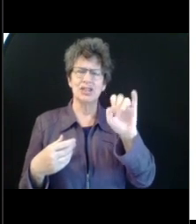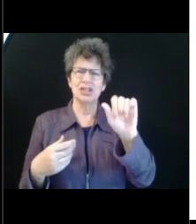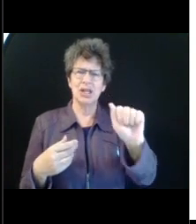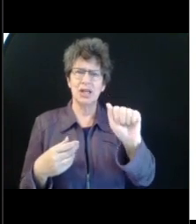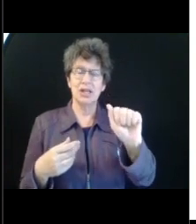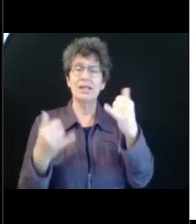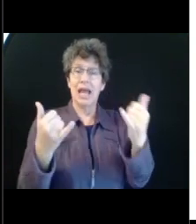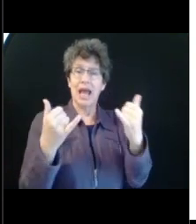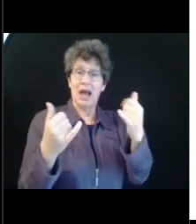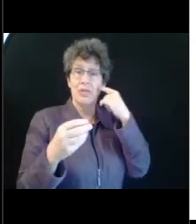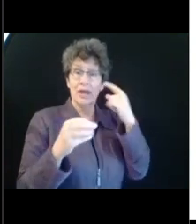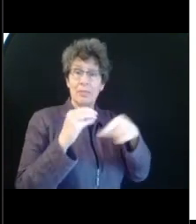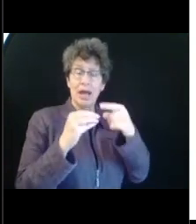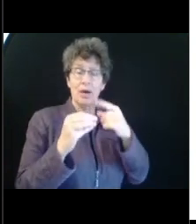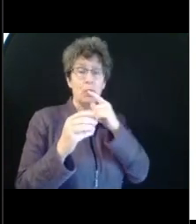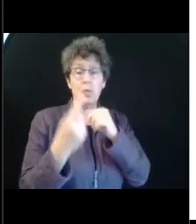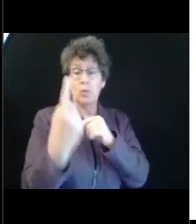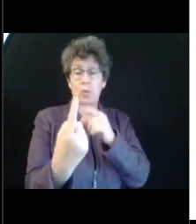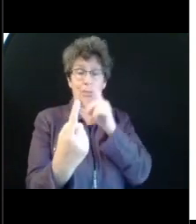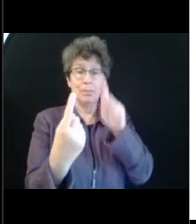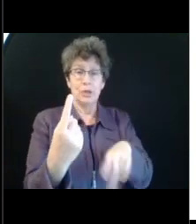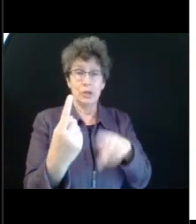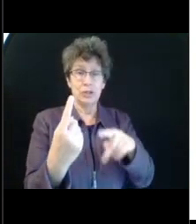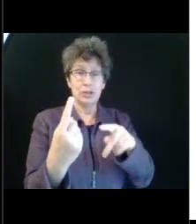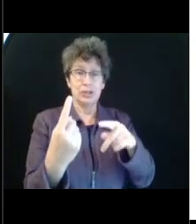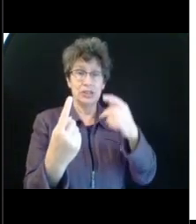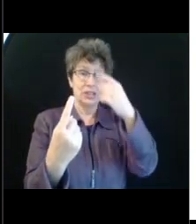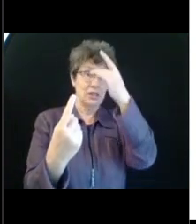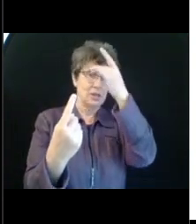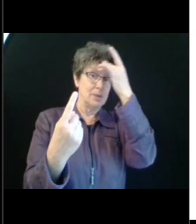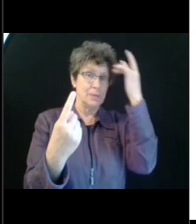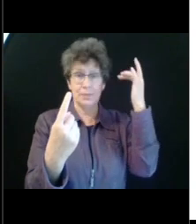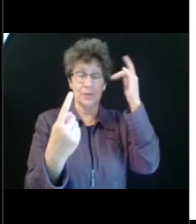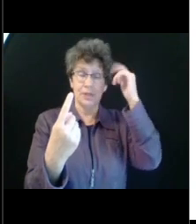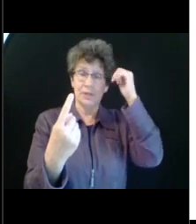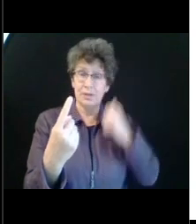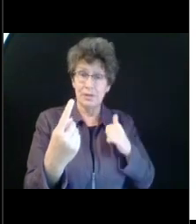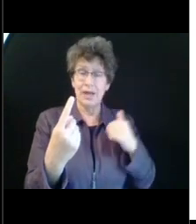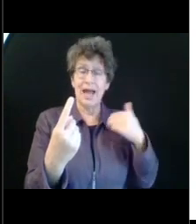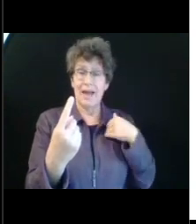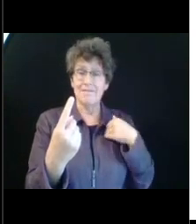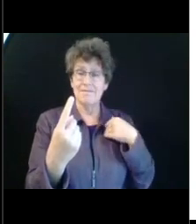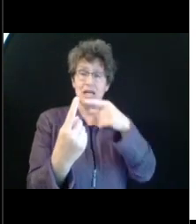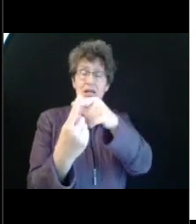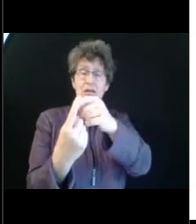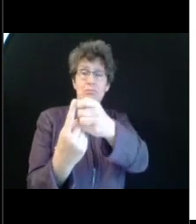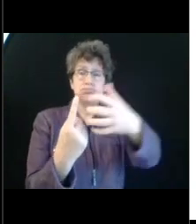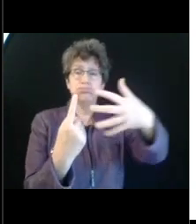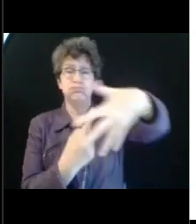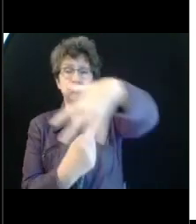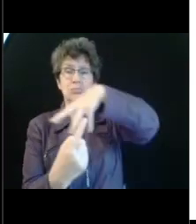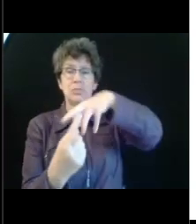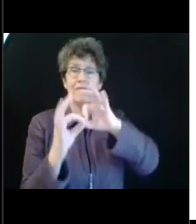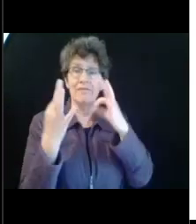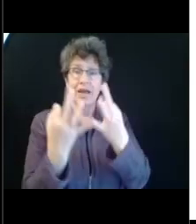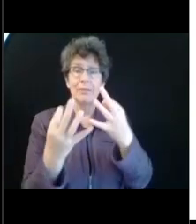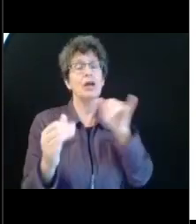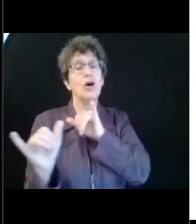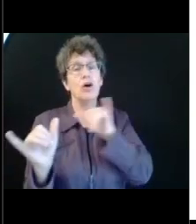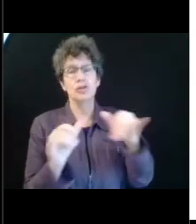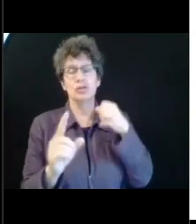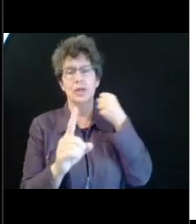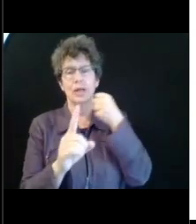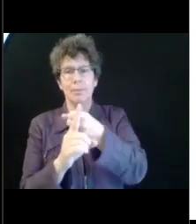BC. And that's why at the Society, the Alzheimer's Society of BC, our vision is a world without Alzheimer's disease and